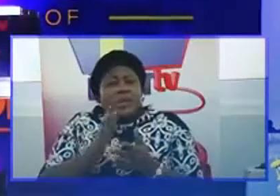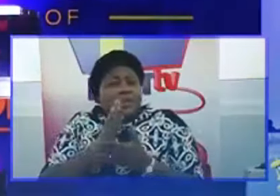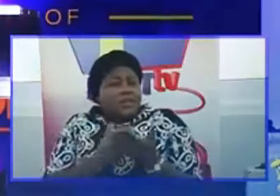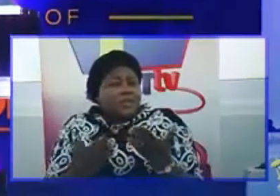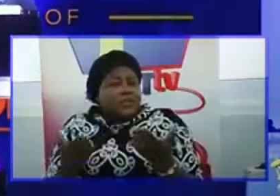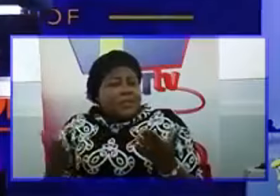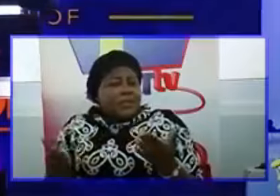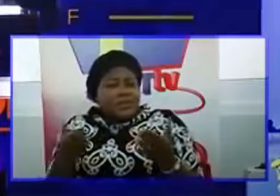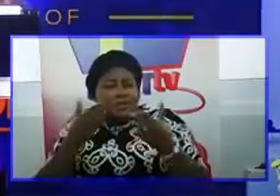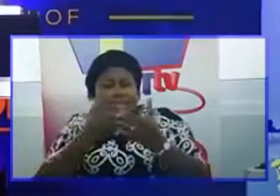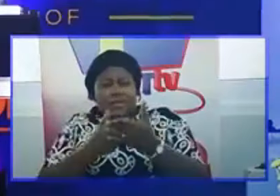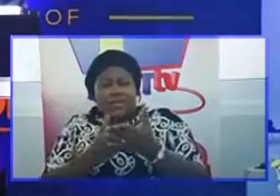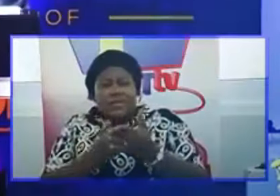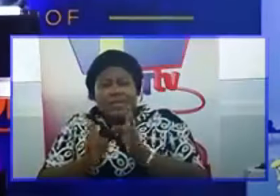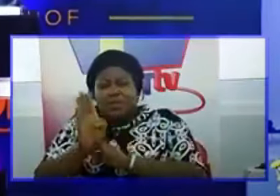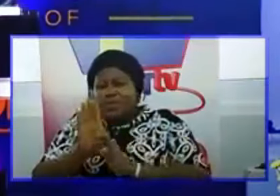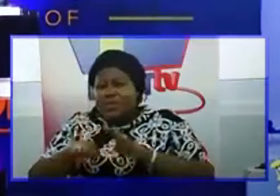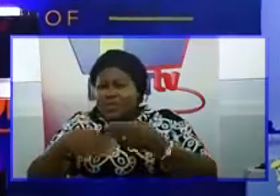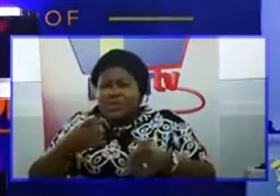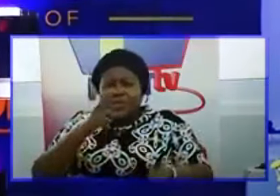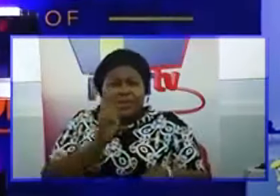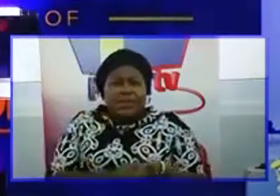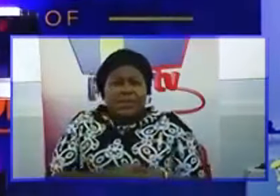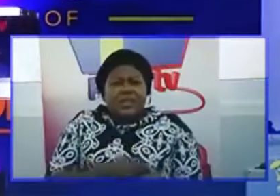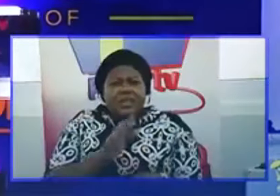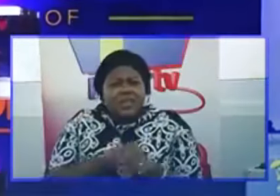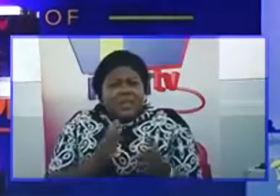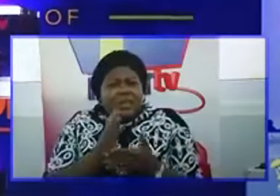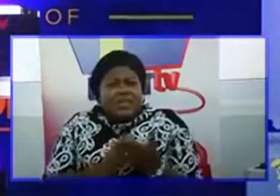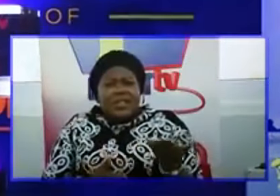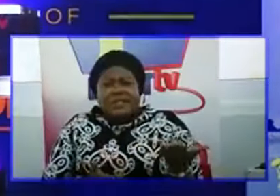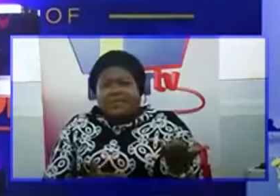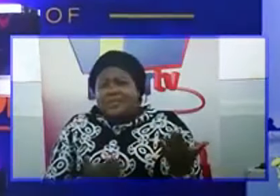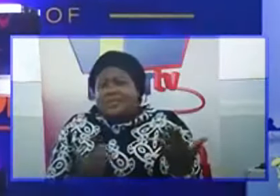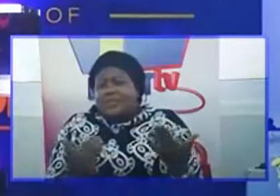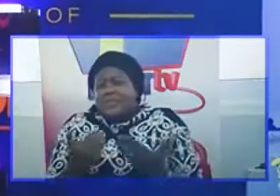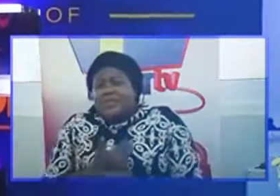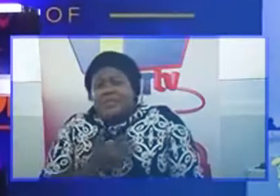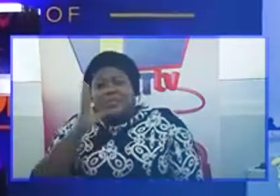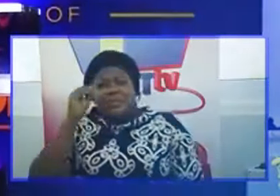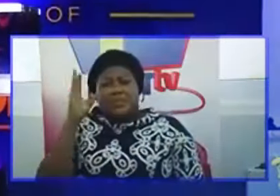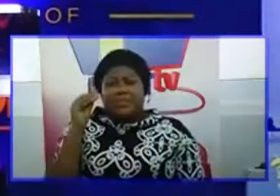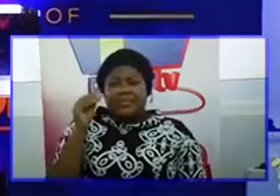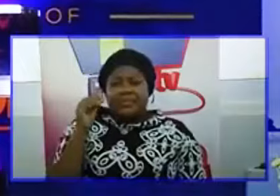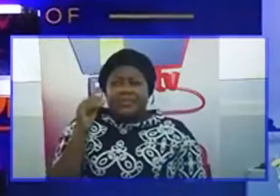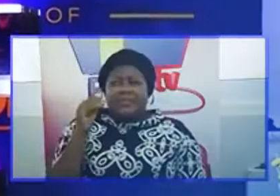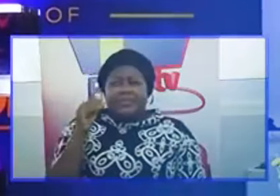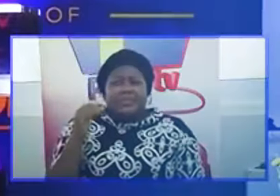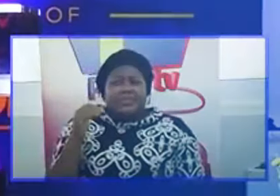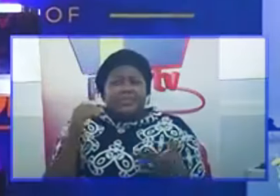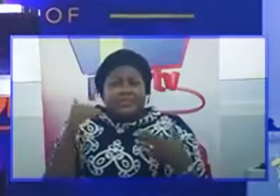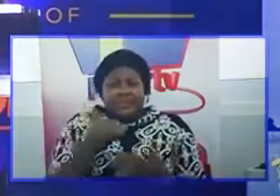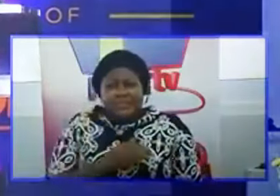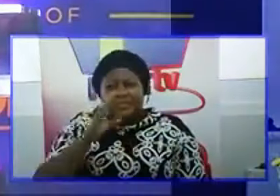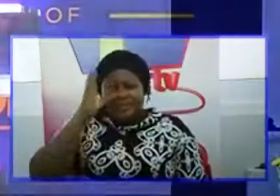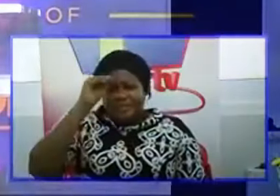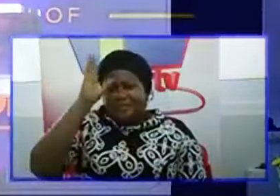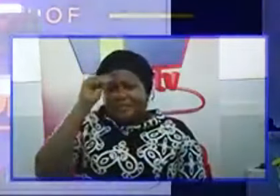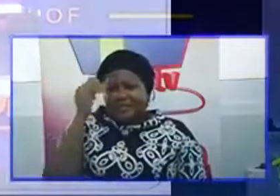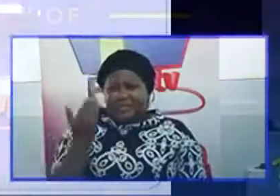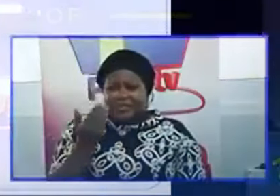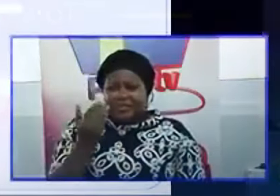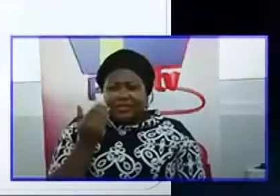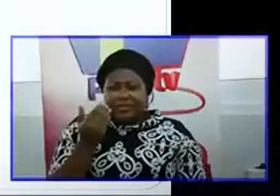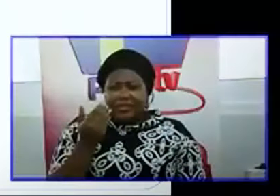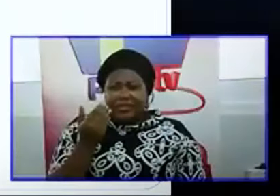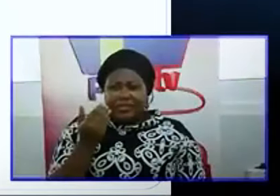Sometimes God grants us that space. But factors like the fear of men. Fear of men. God has given you the